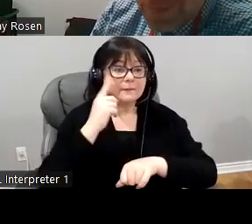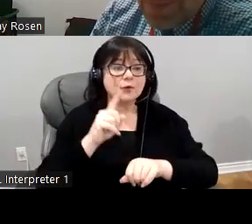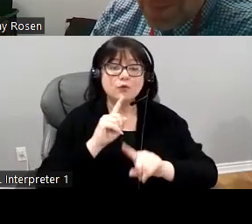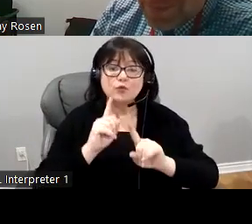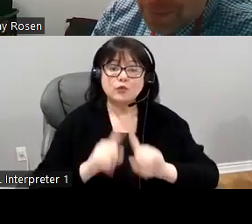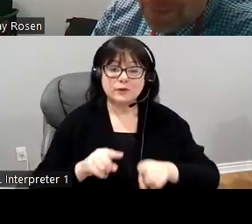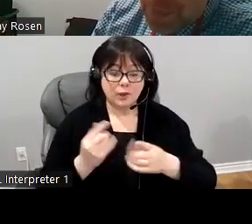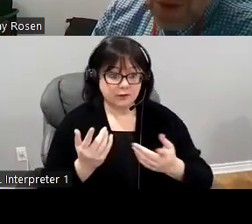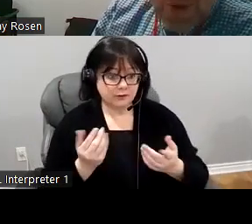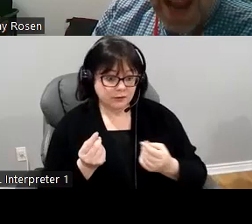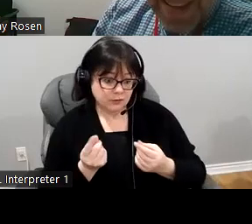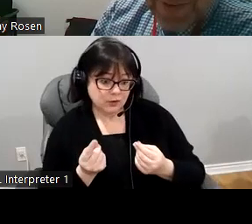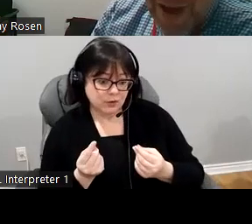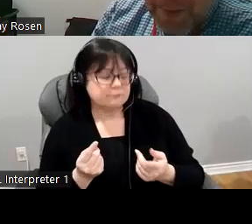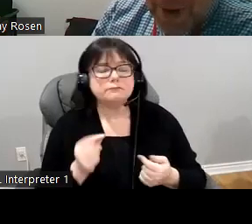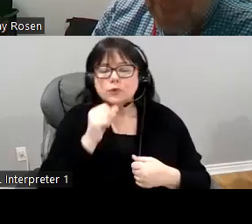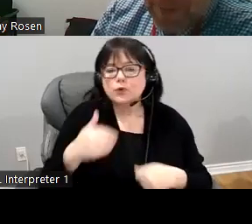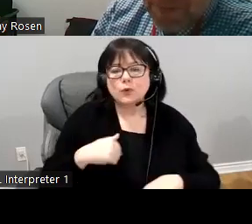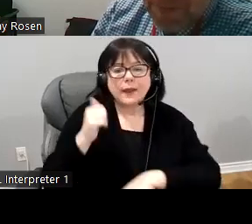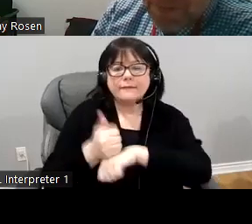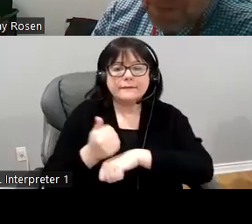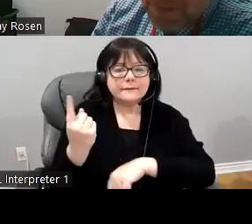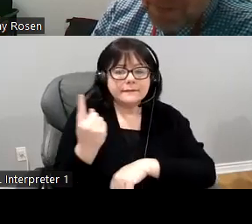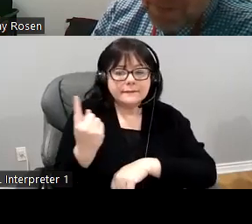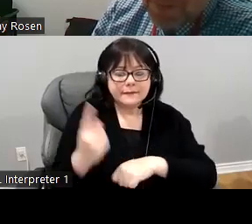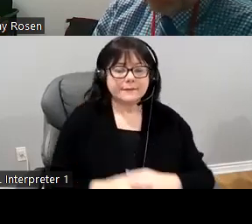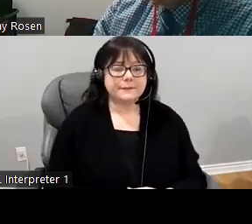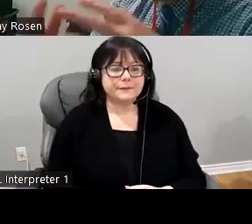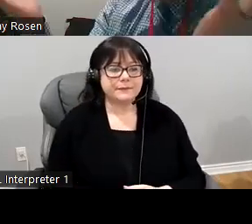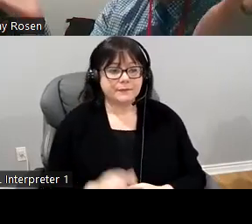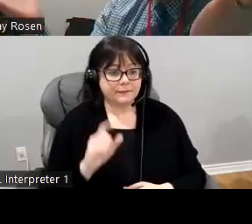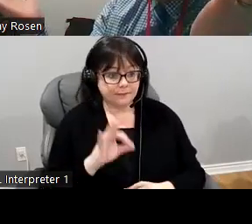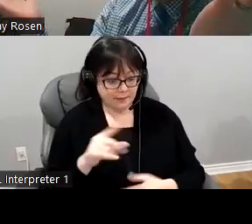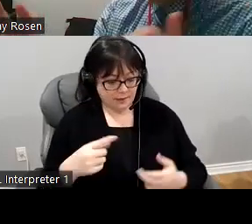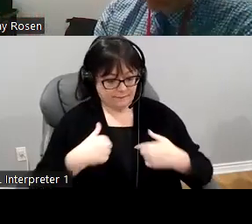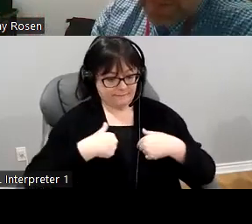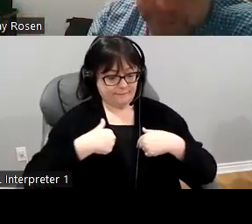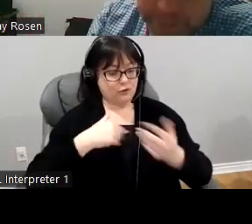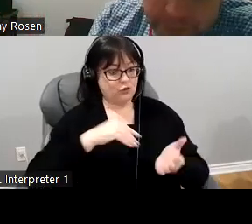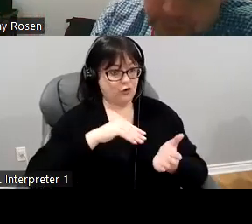So, you identified a problem. Now what?